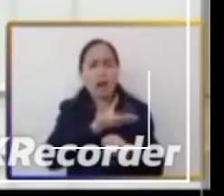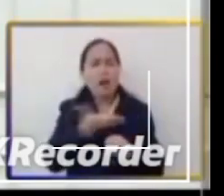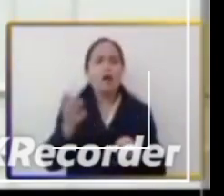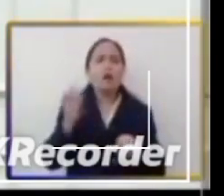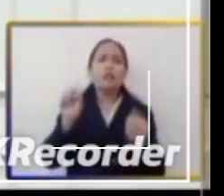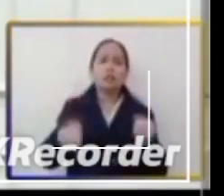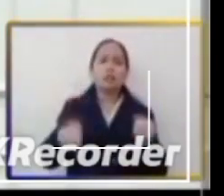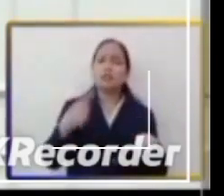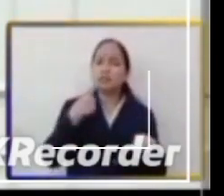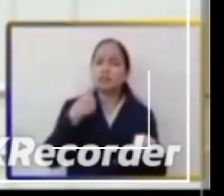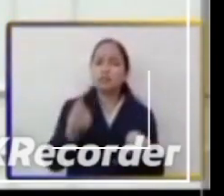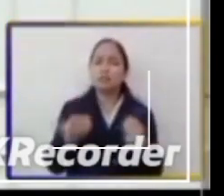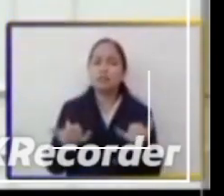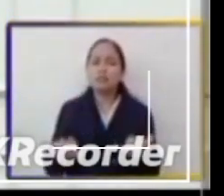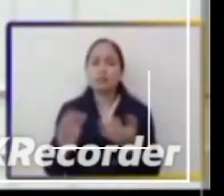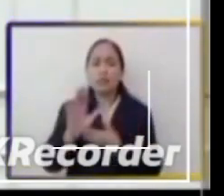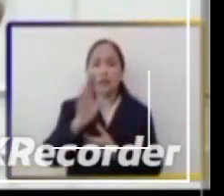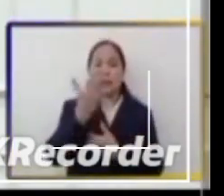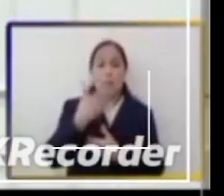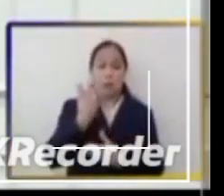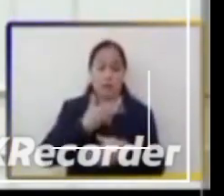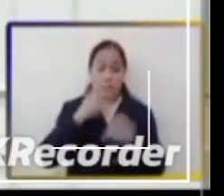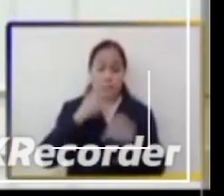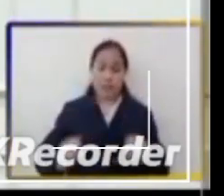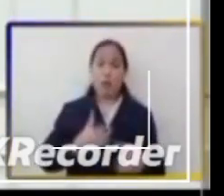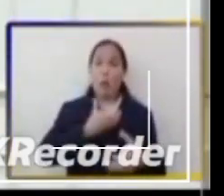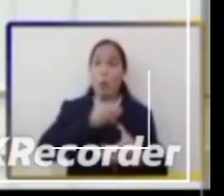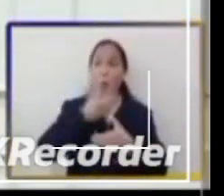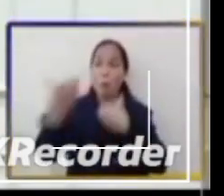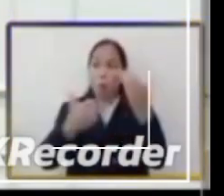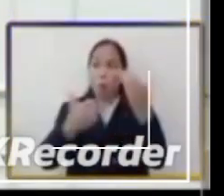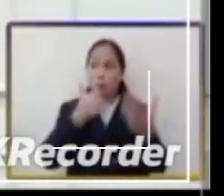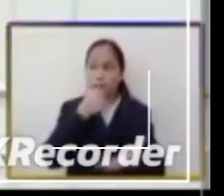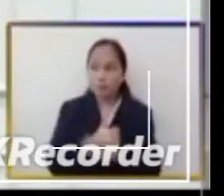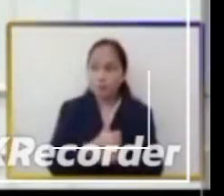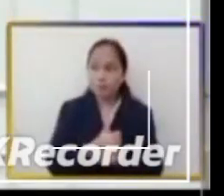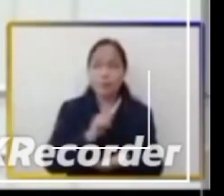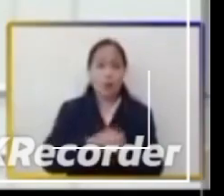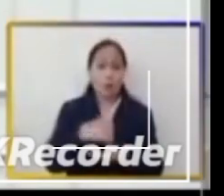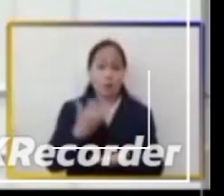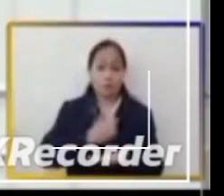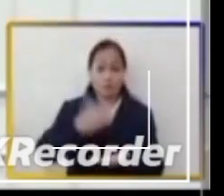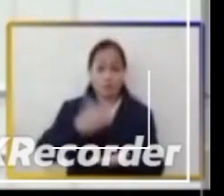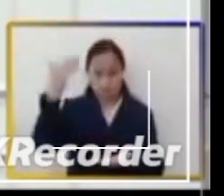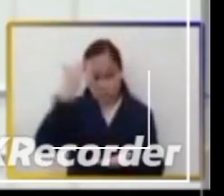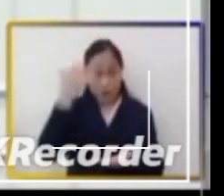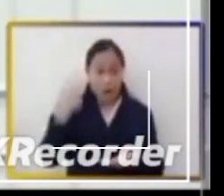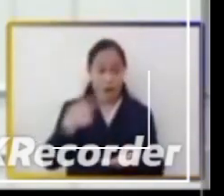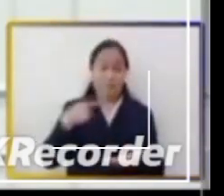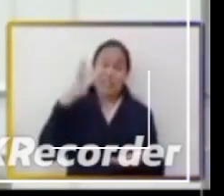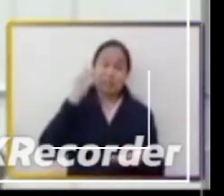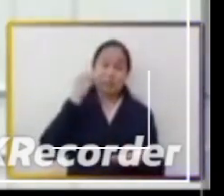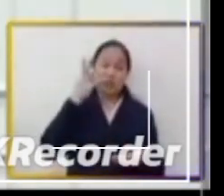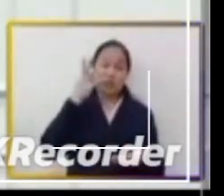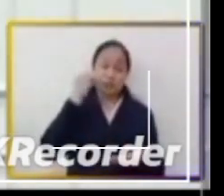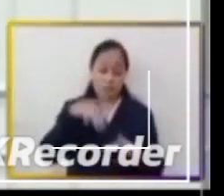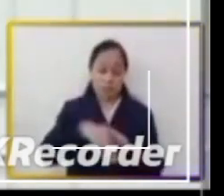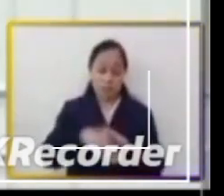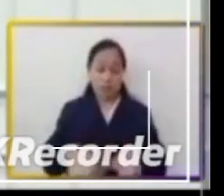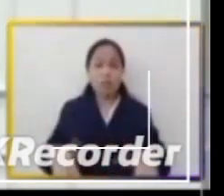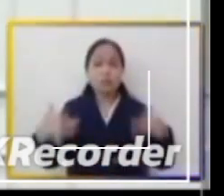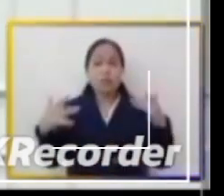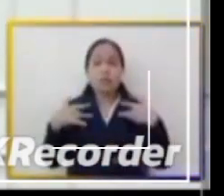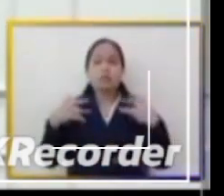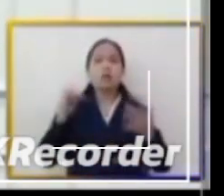and testify and shout loud, amen, because you know that there was a time in your life, kapatid,